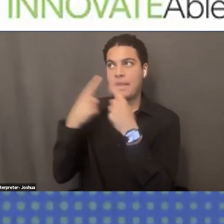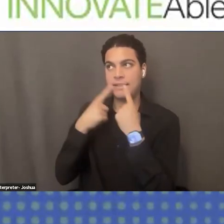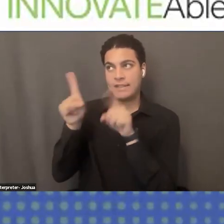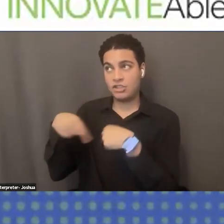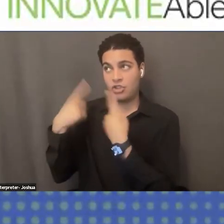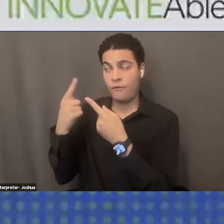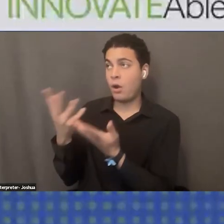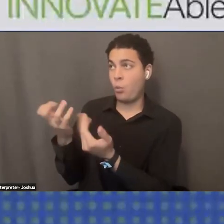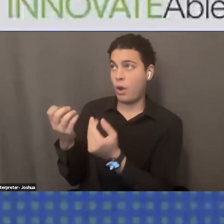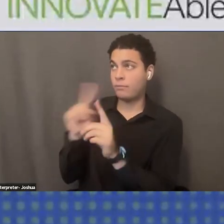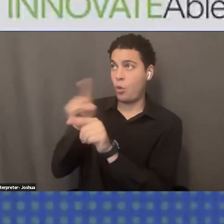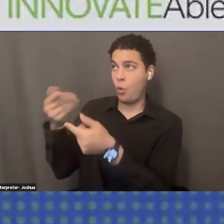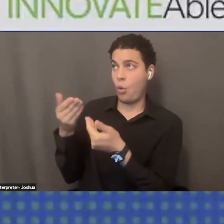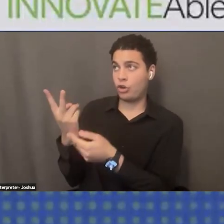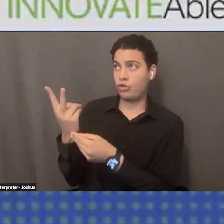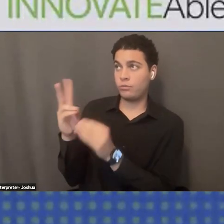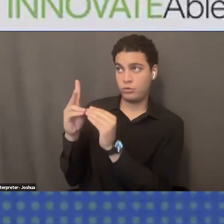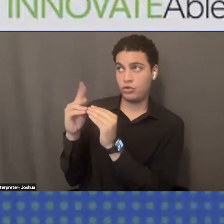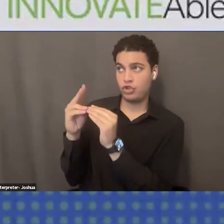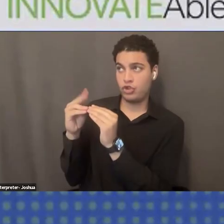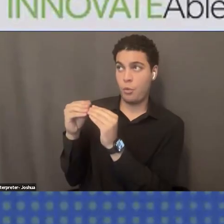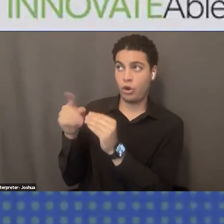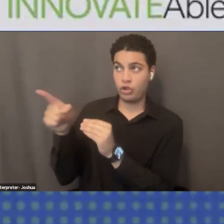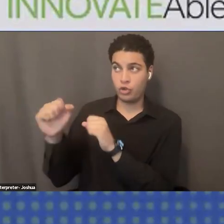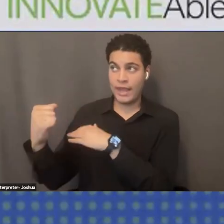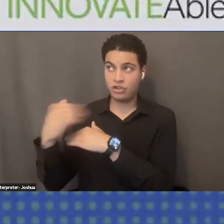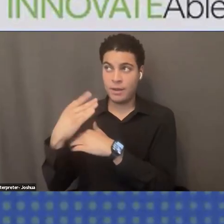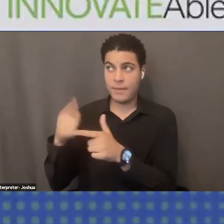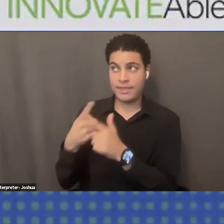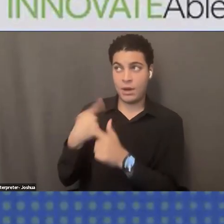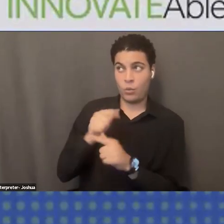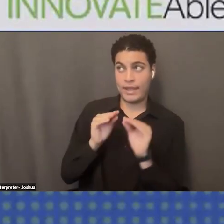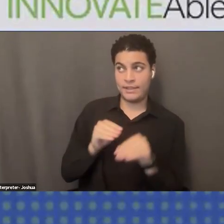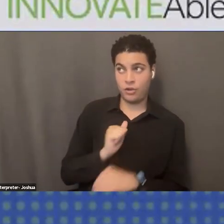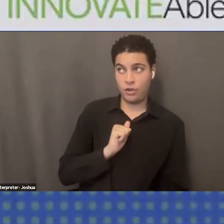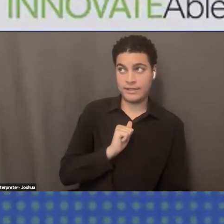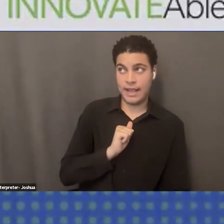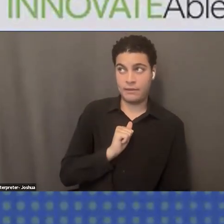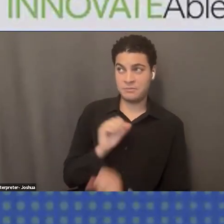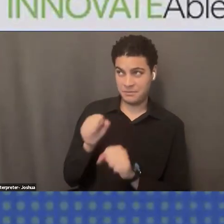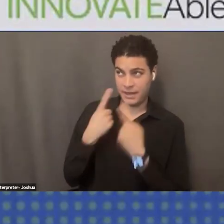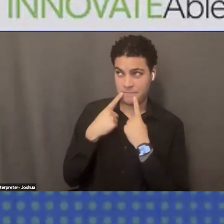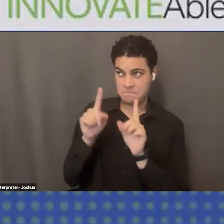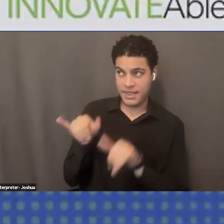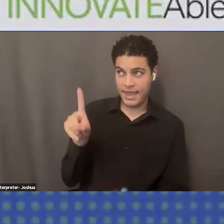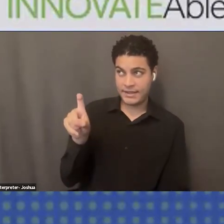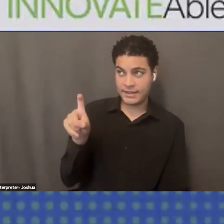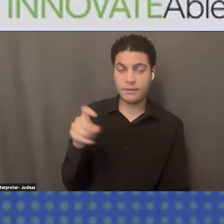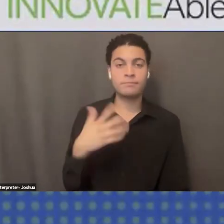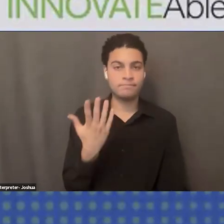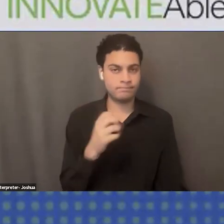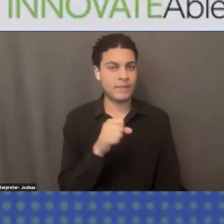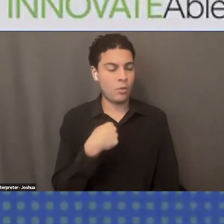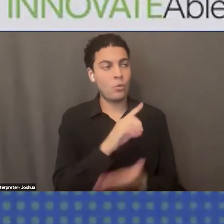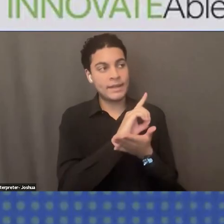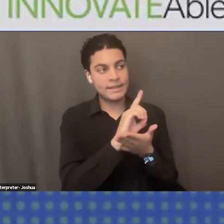work? Absolutely. We are custom from the design, engineering to manufacturing